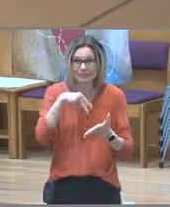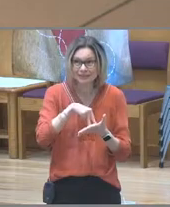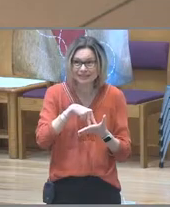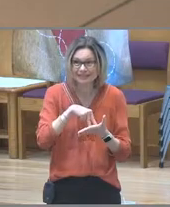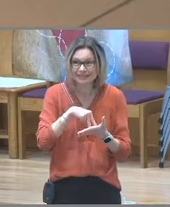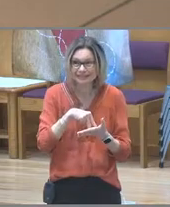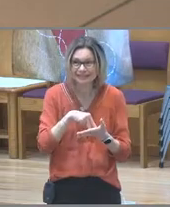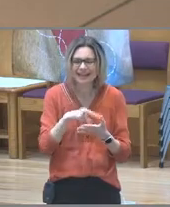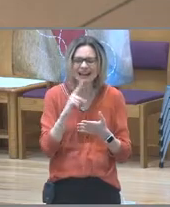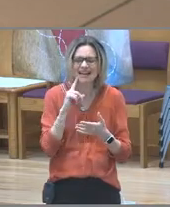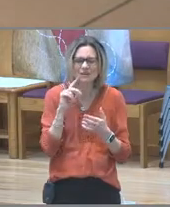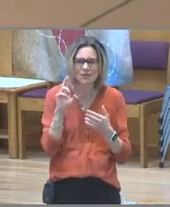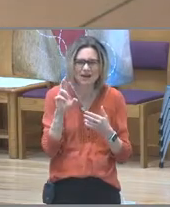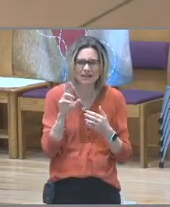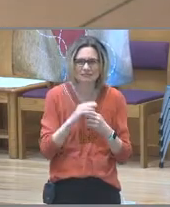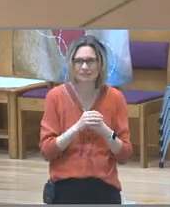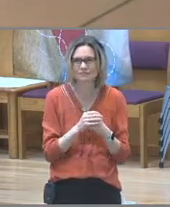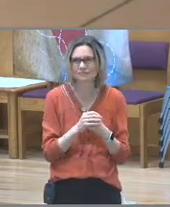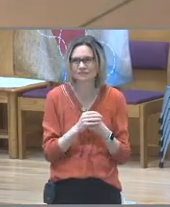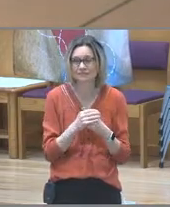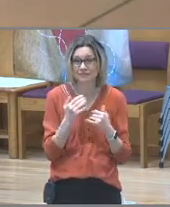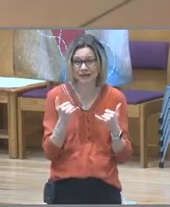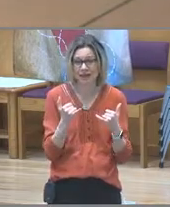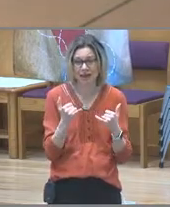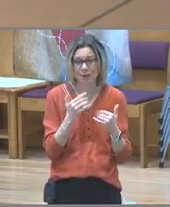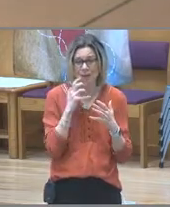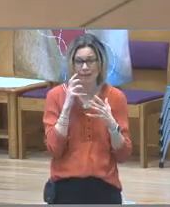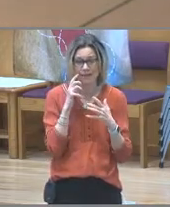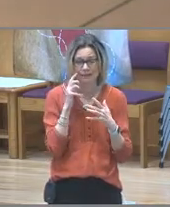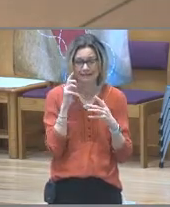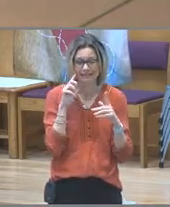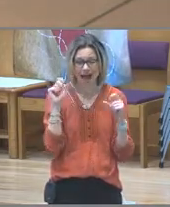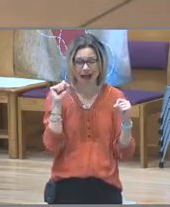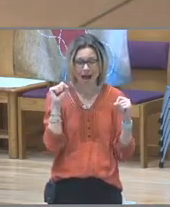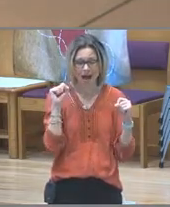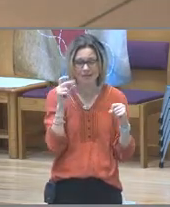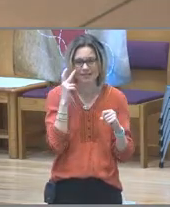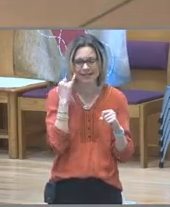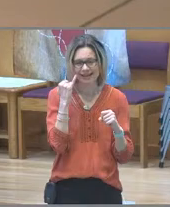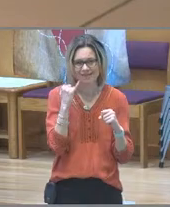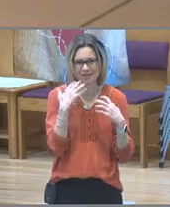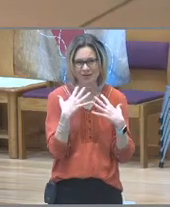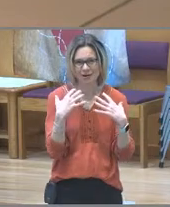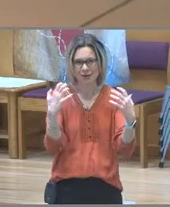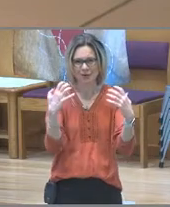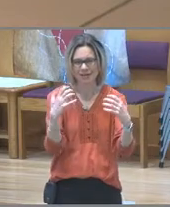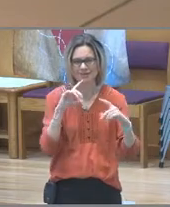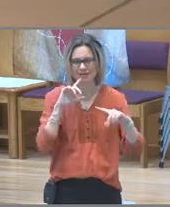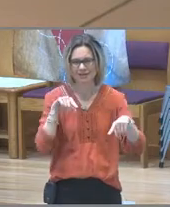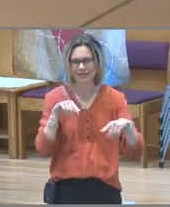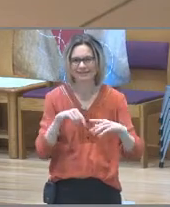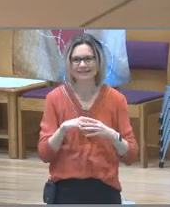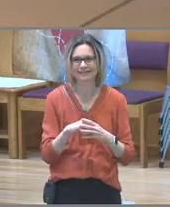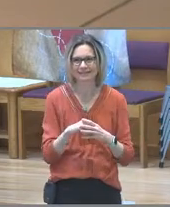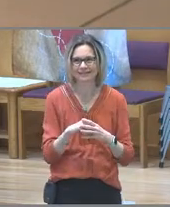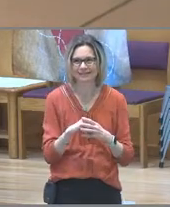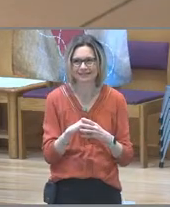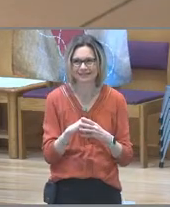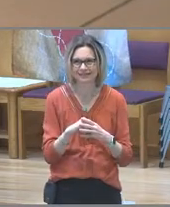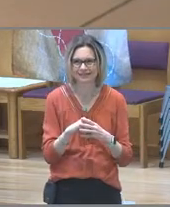I think that's fine. Now we are going to say it very loud, and we are going to see if the congregations know how to respond, okay?